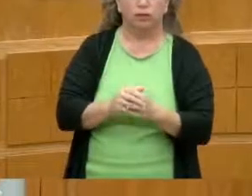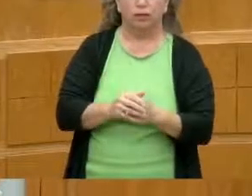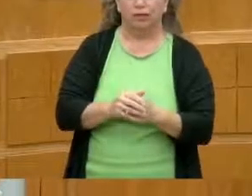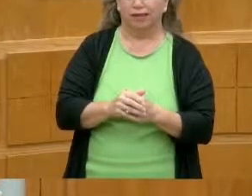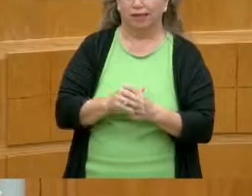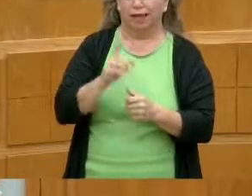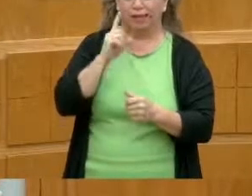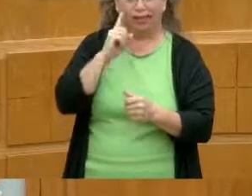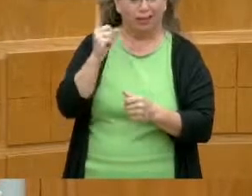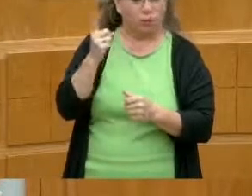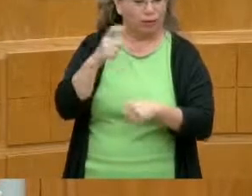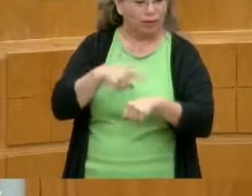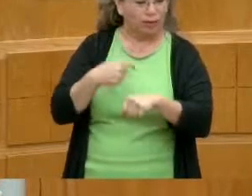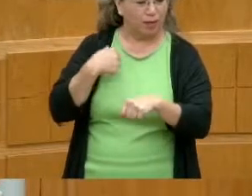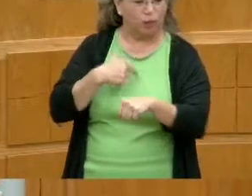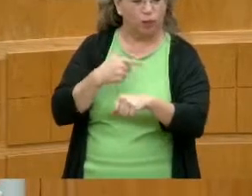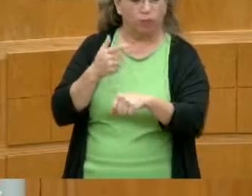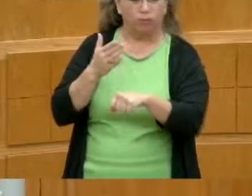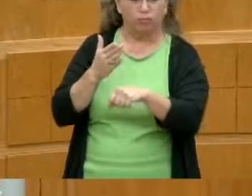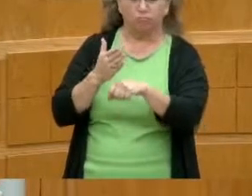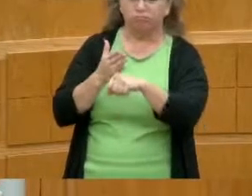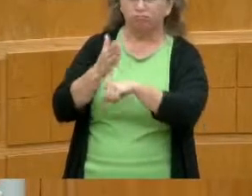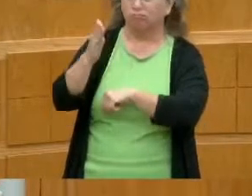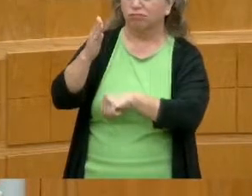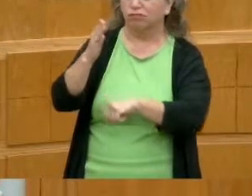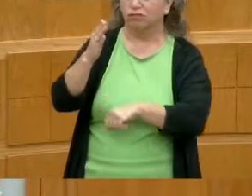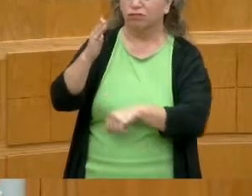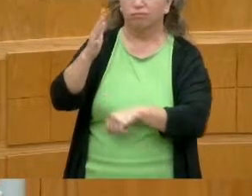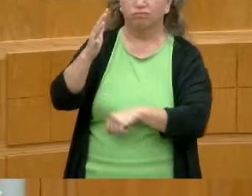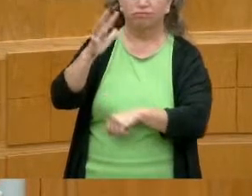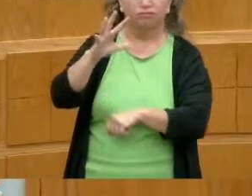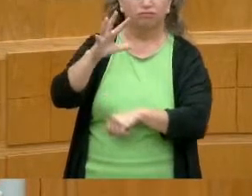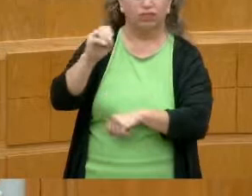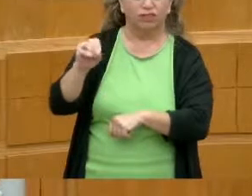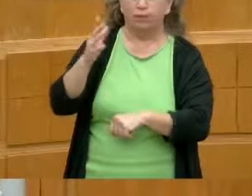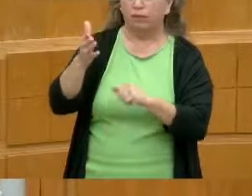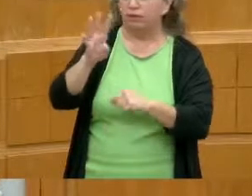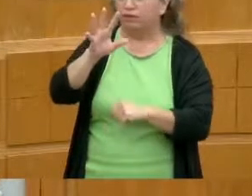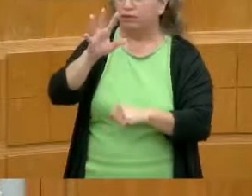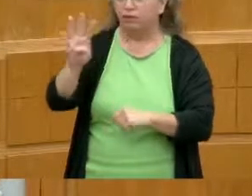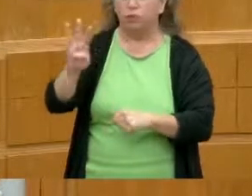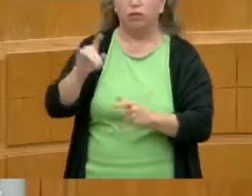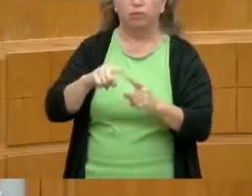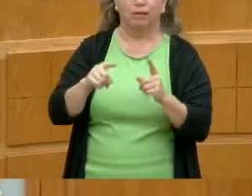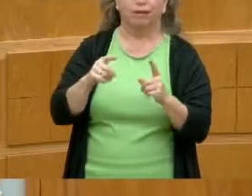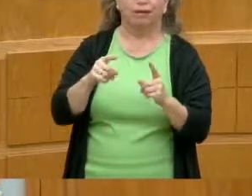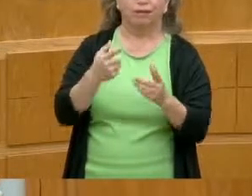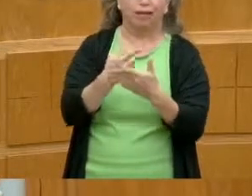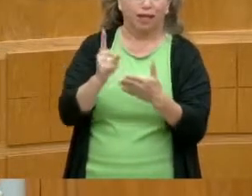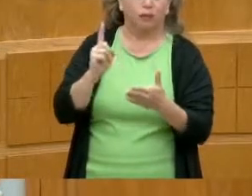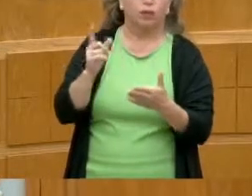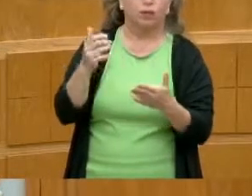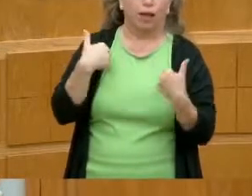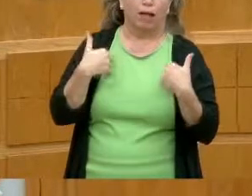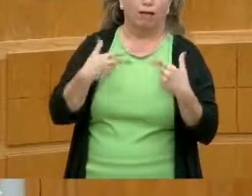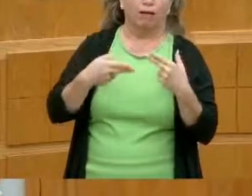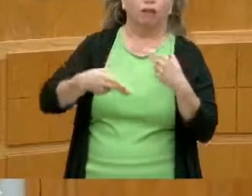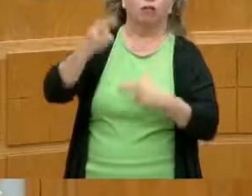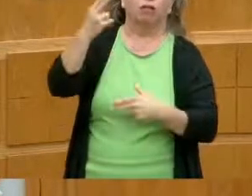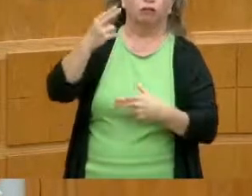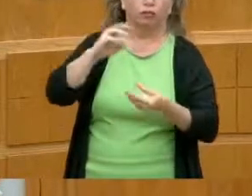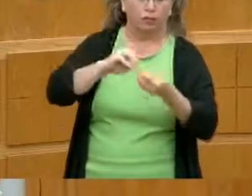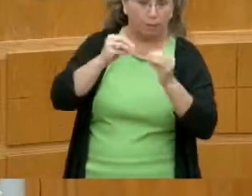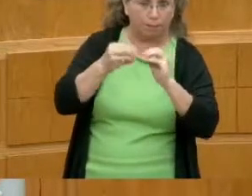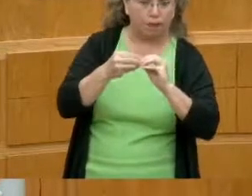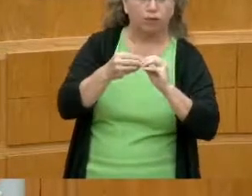think, even beyond 50, 54, but with that large number of new cases last week, the unrecovered obviously took a bigger